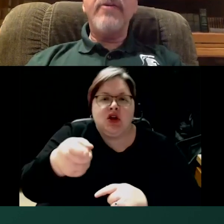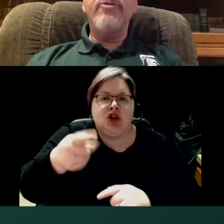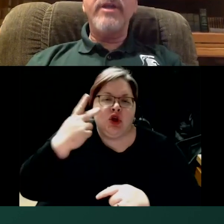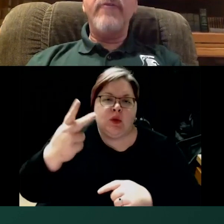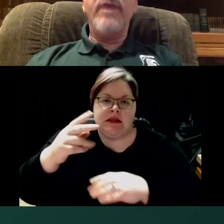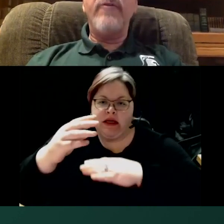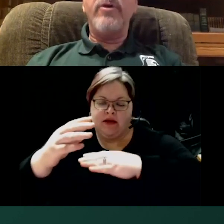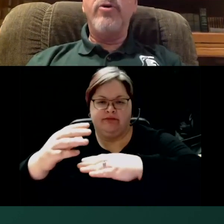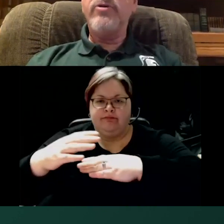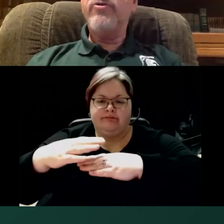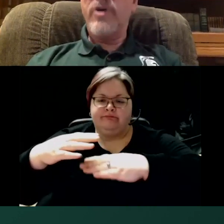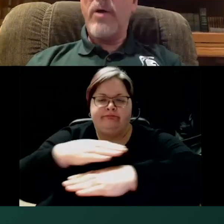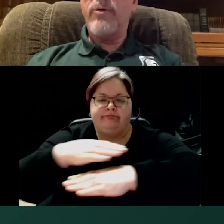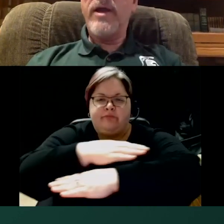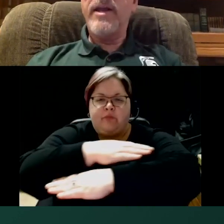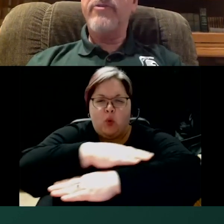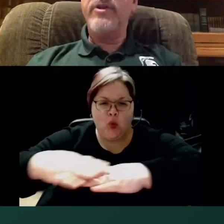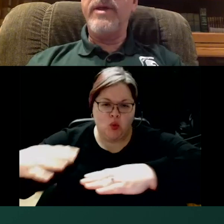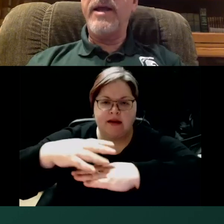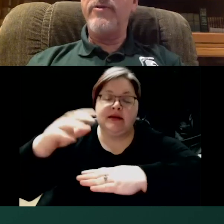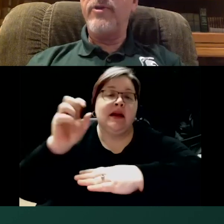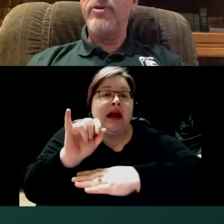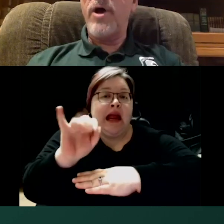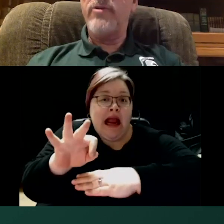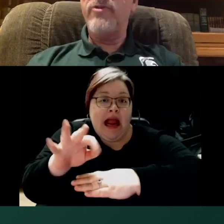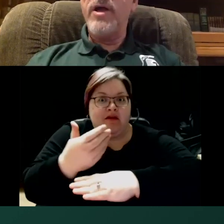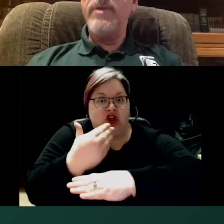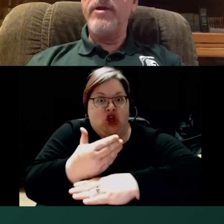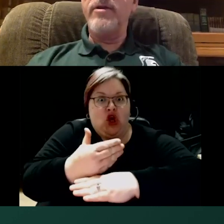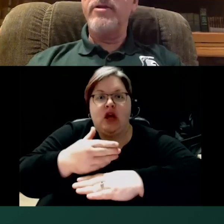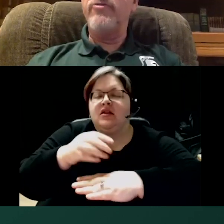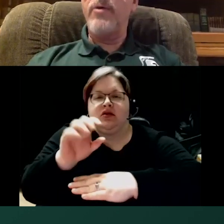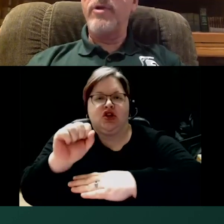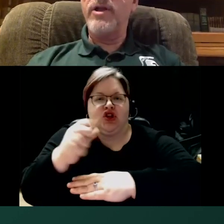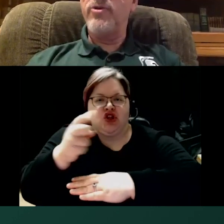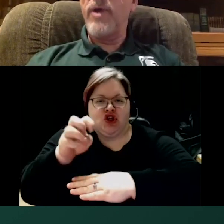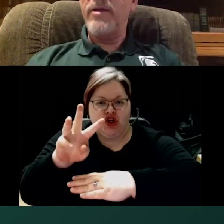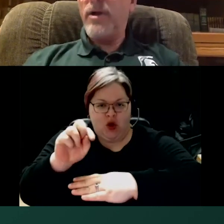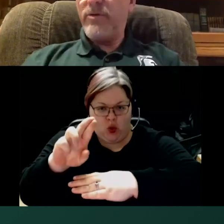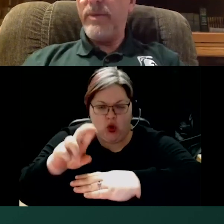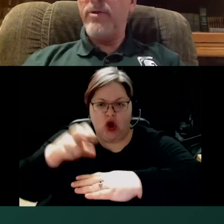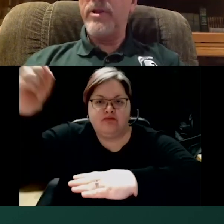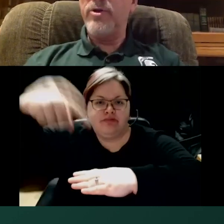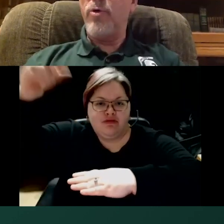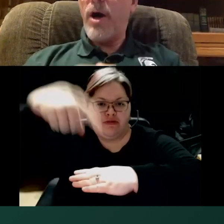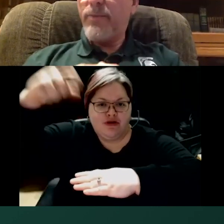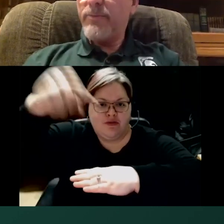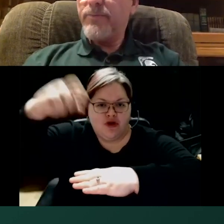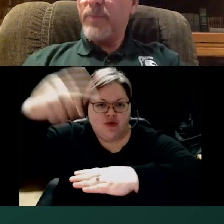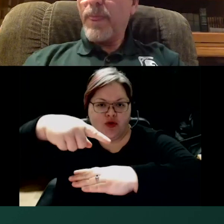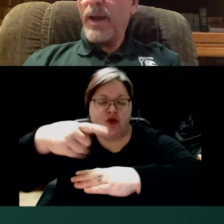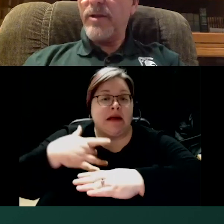that can actually, if you have a good shower, that can actually be kind of fun to watch because the showers tend to rise, the meteors tend to go